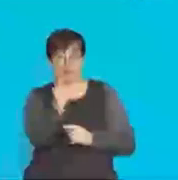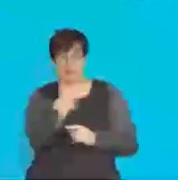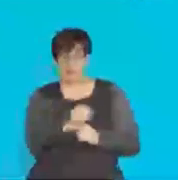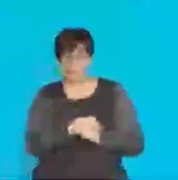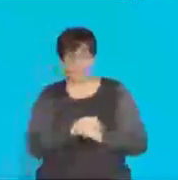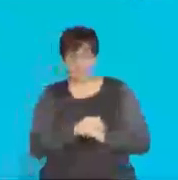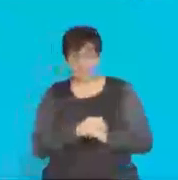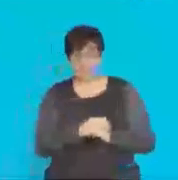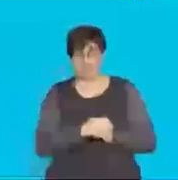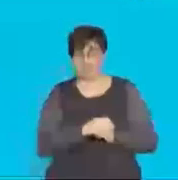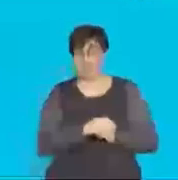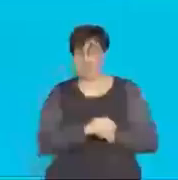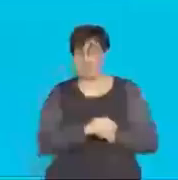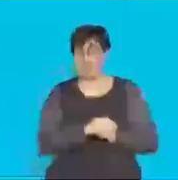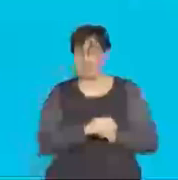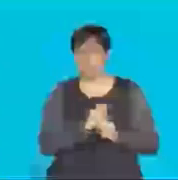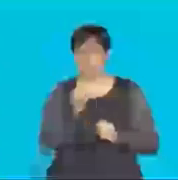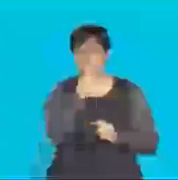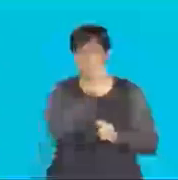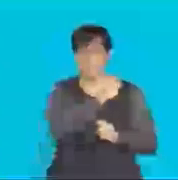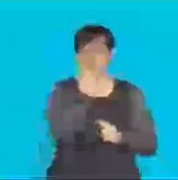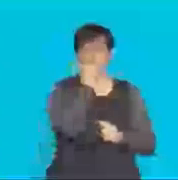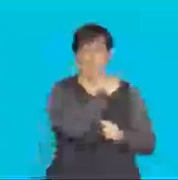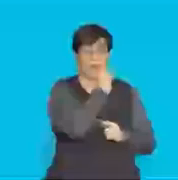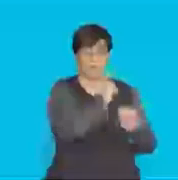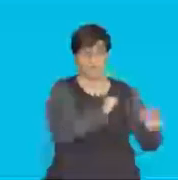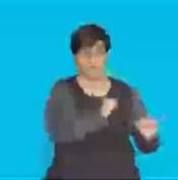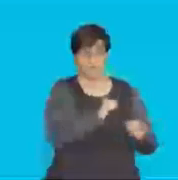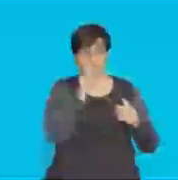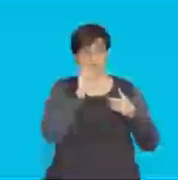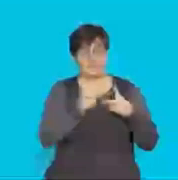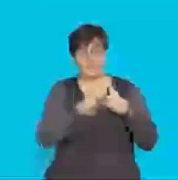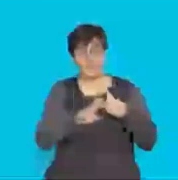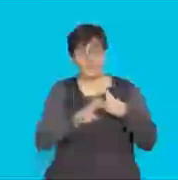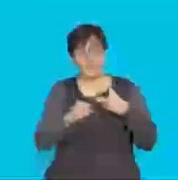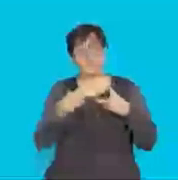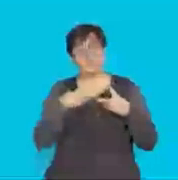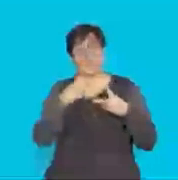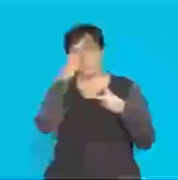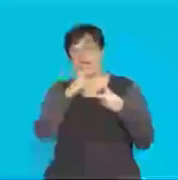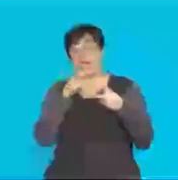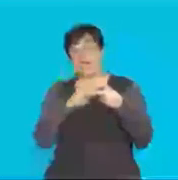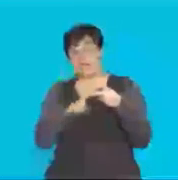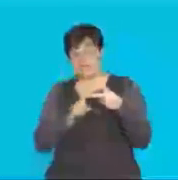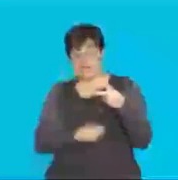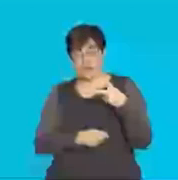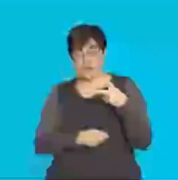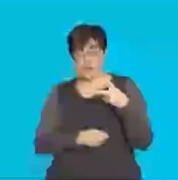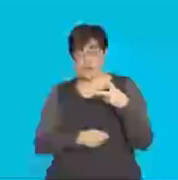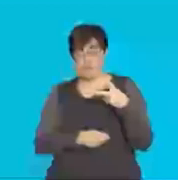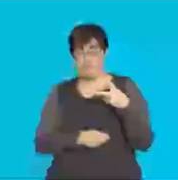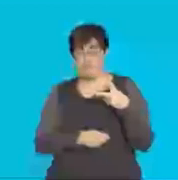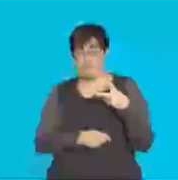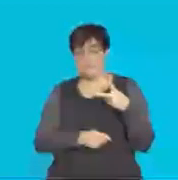So that was the white offspring, and the second time they produced a black offspring, and that black offspring